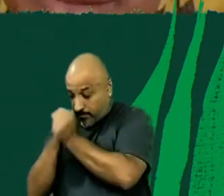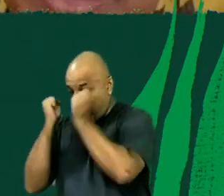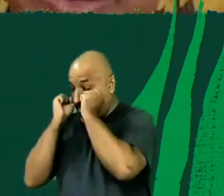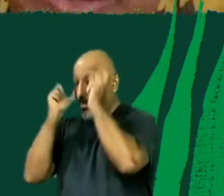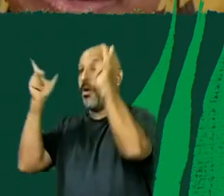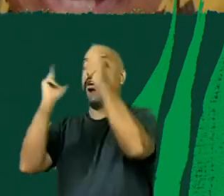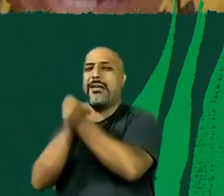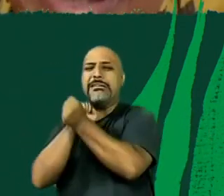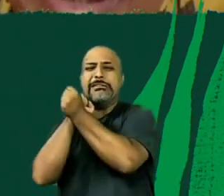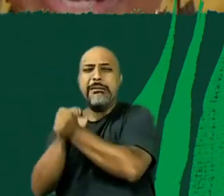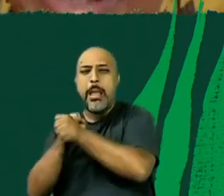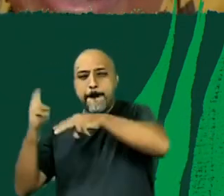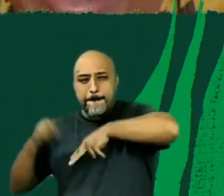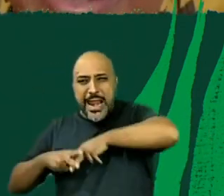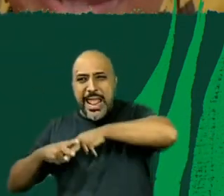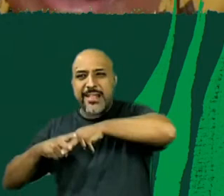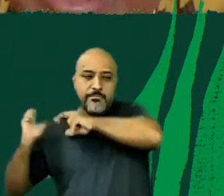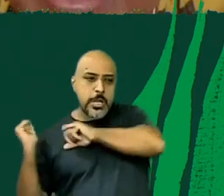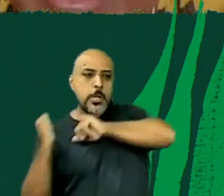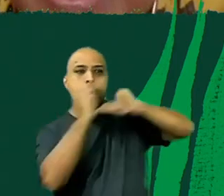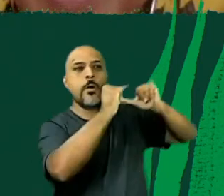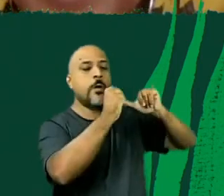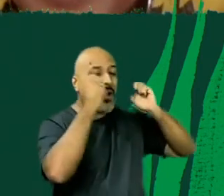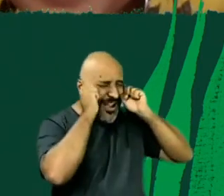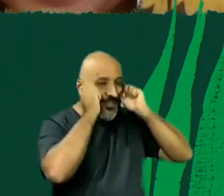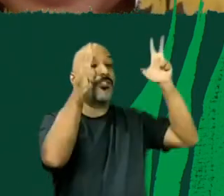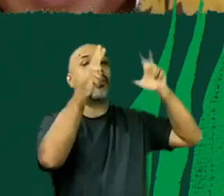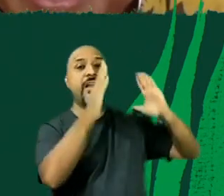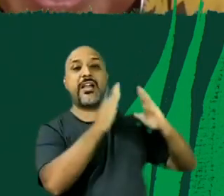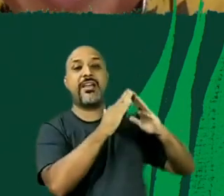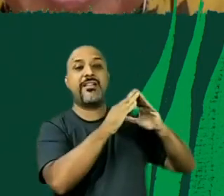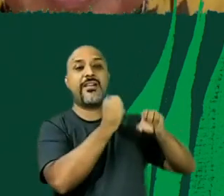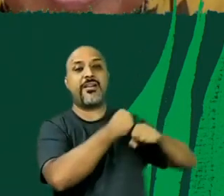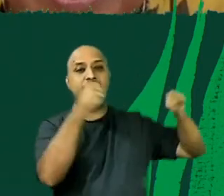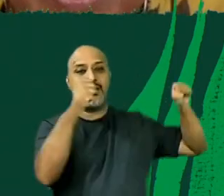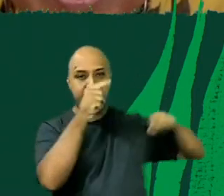¿Entiendes? You understand that? Yeah.